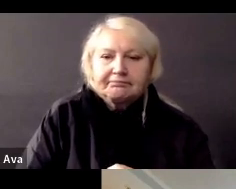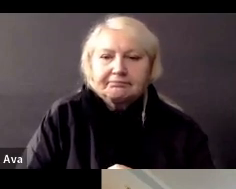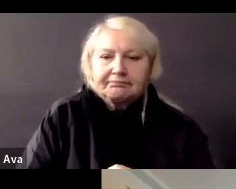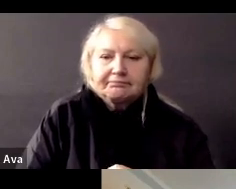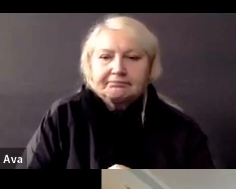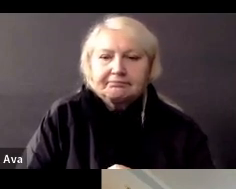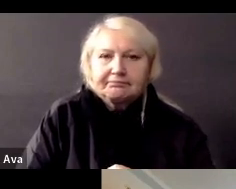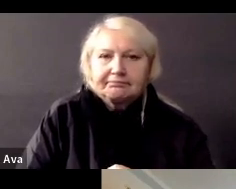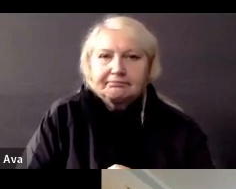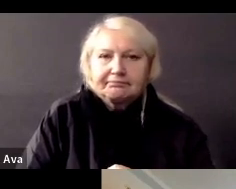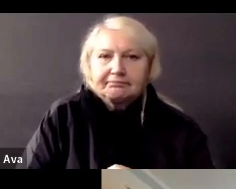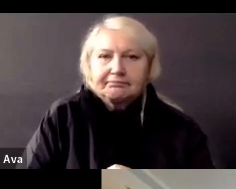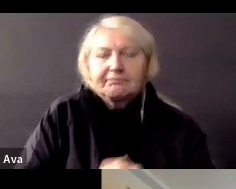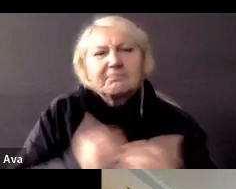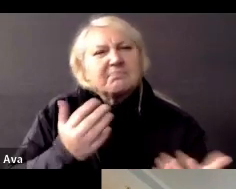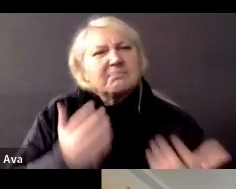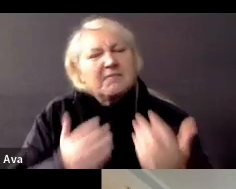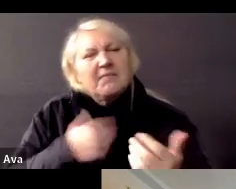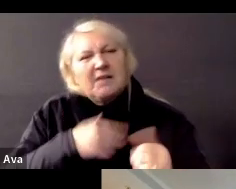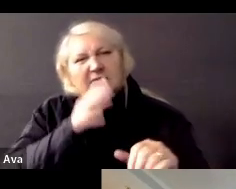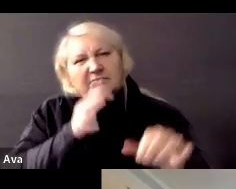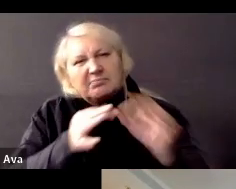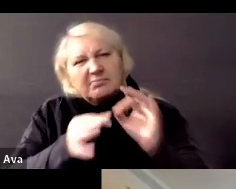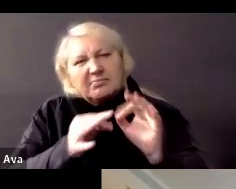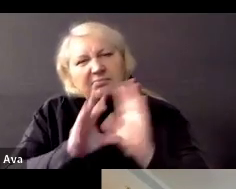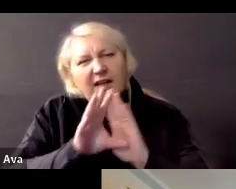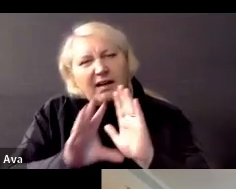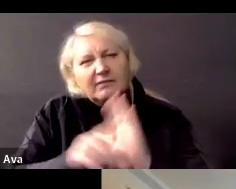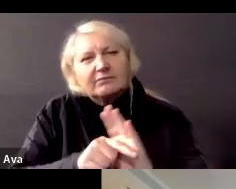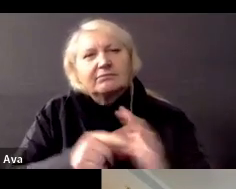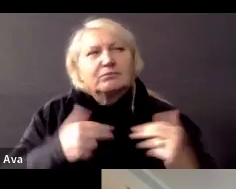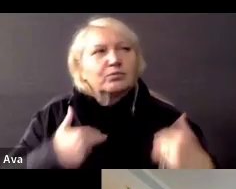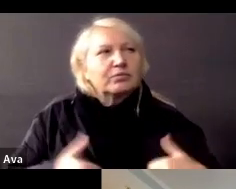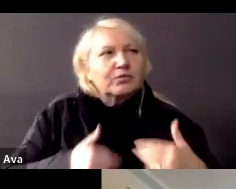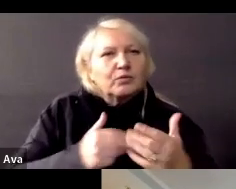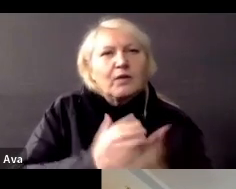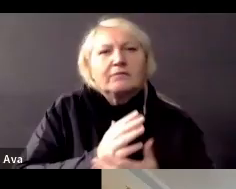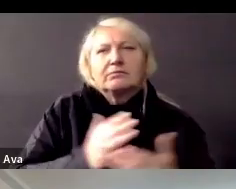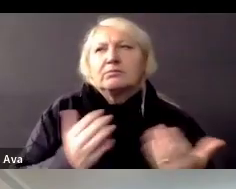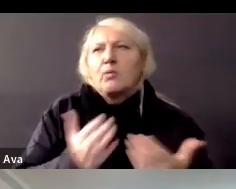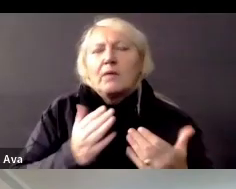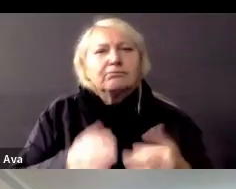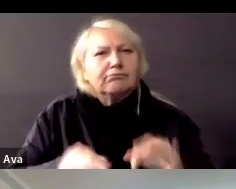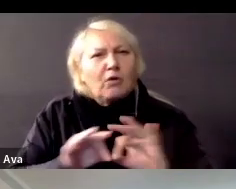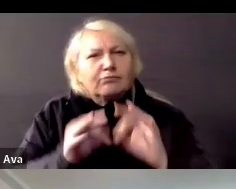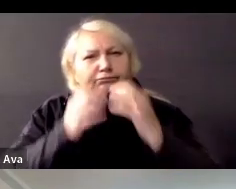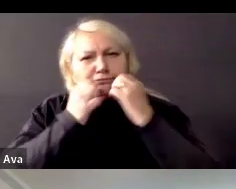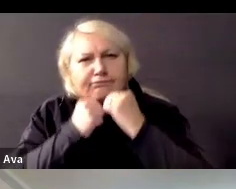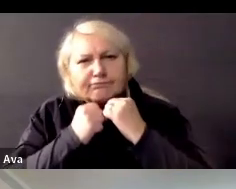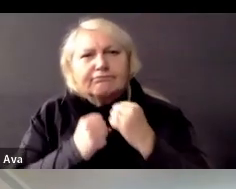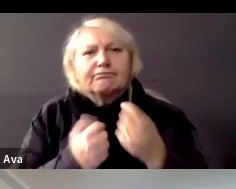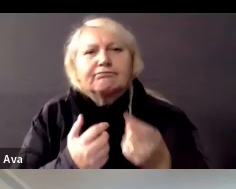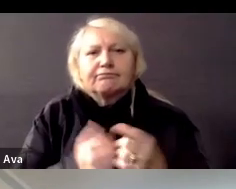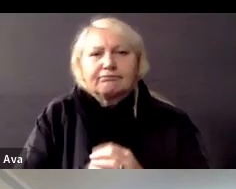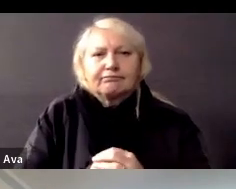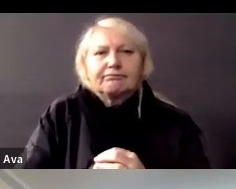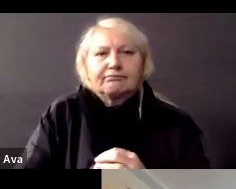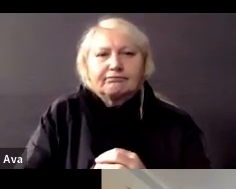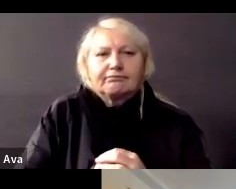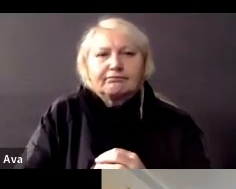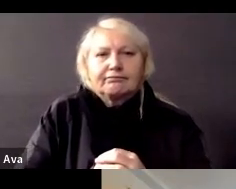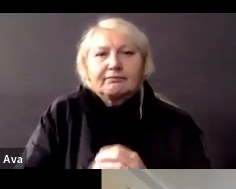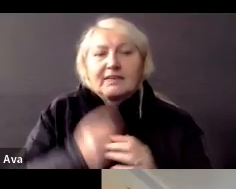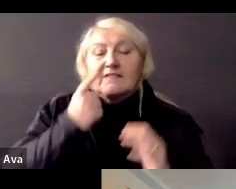on sort of the scope of human rights, the importance of human rights, and how there's a range